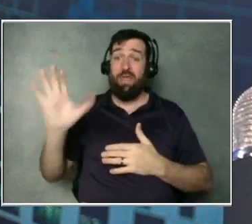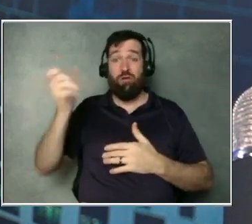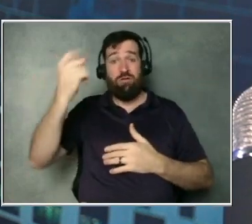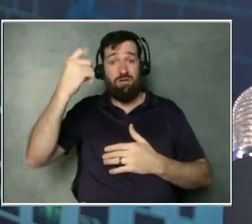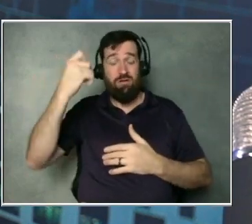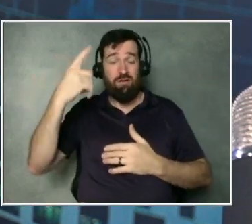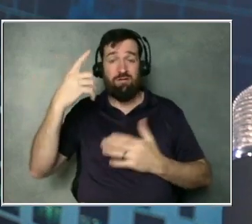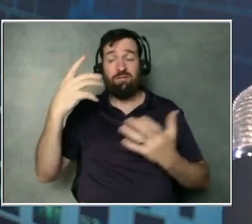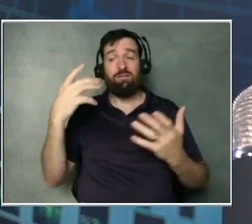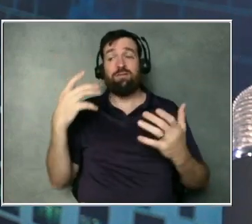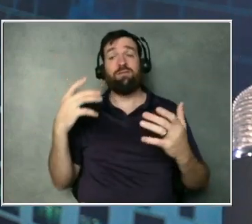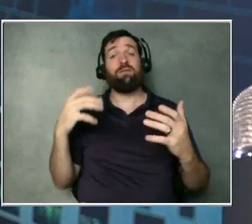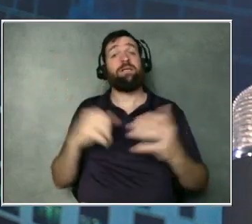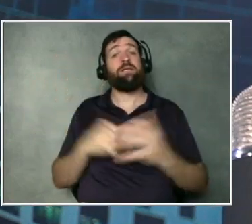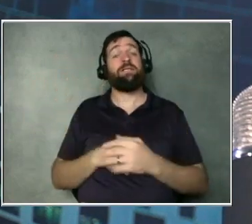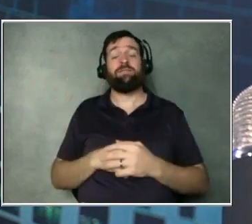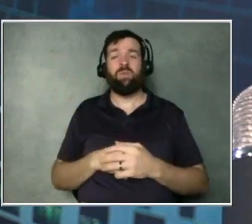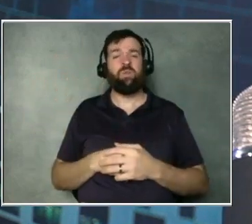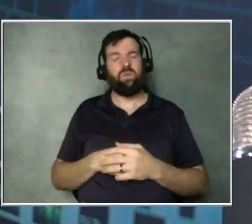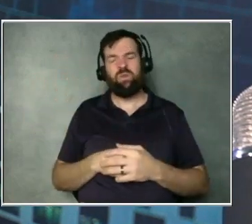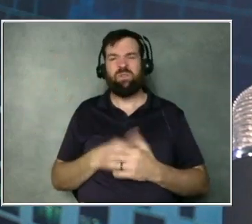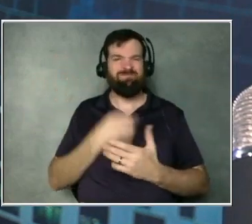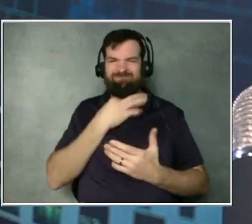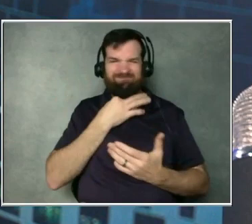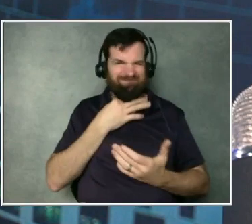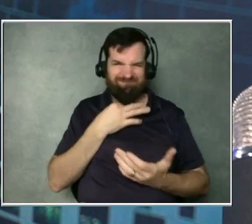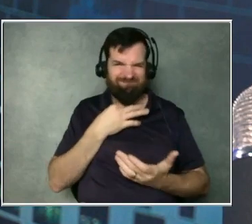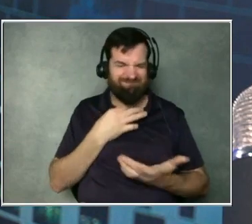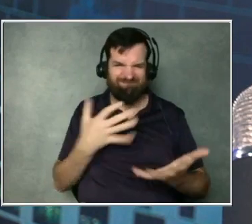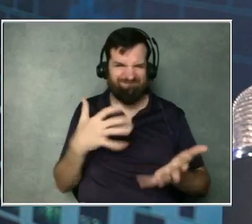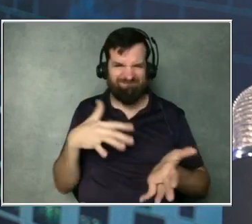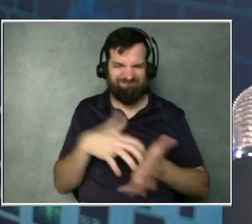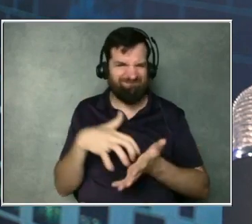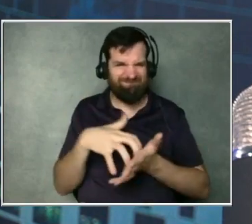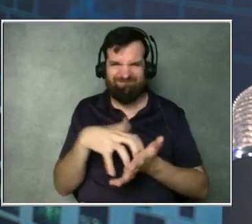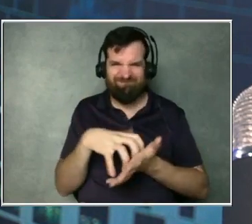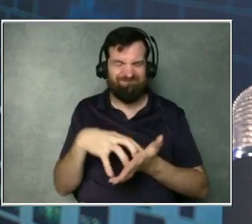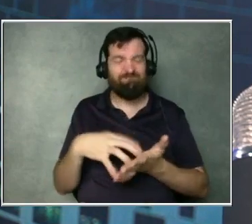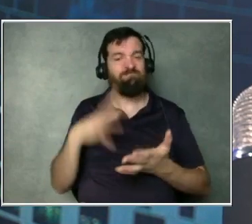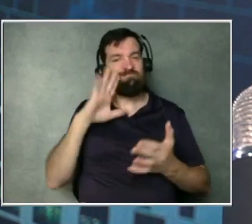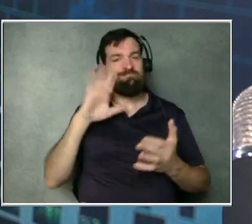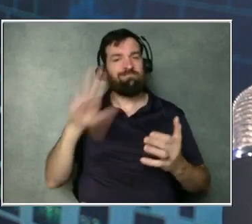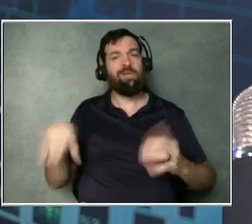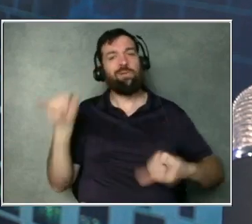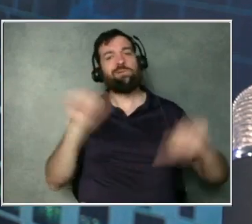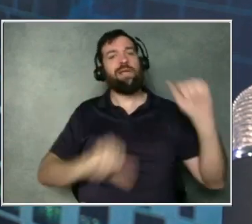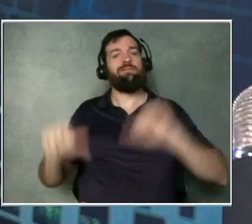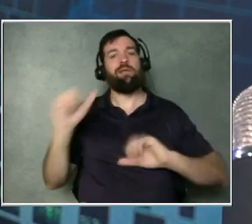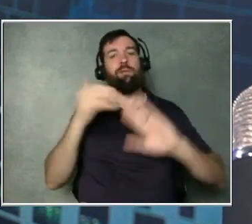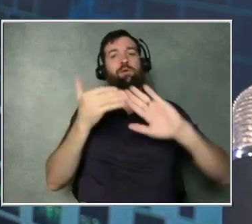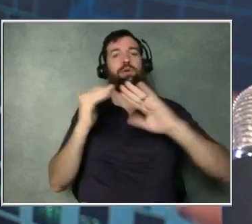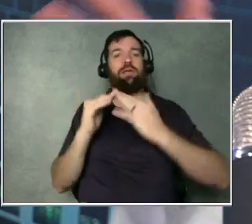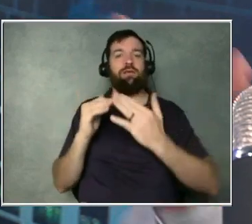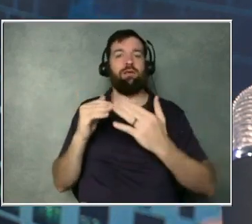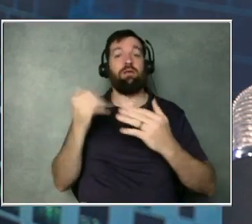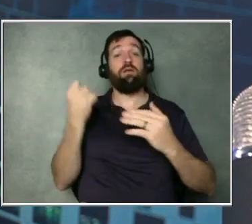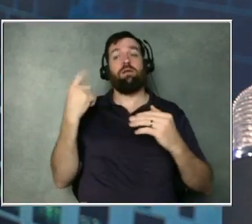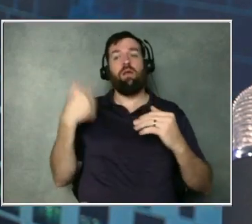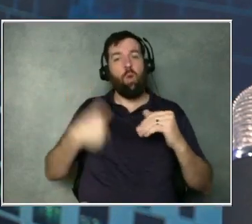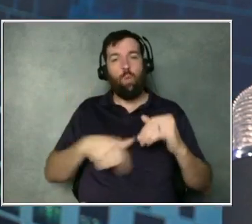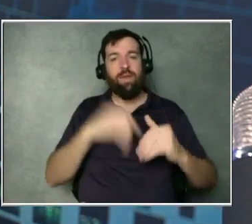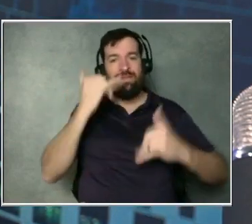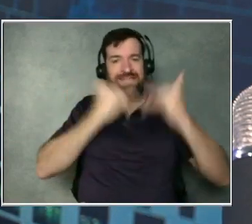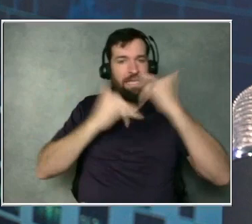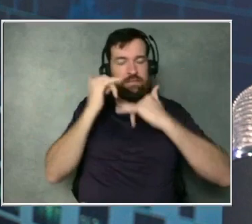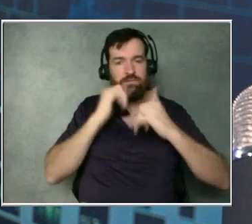miss degree is pretty questionable. One of the things that we know about the scientific community is even though we make mistakes, no question about that,